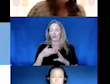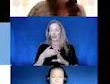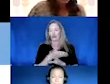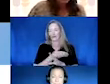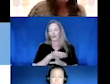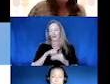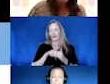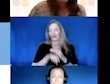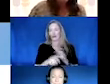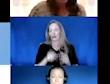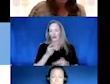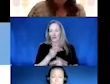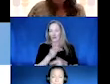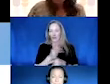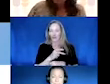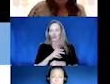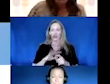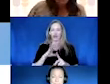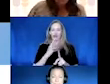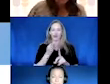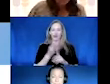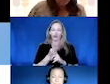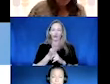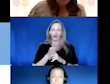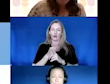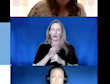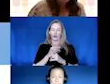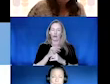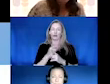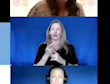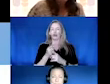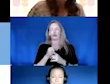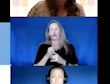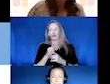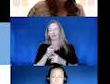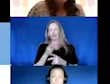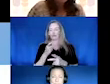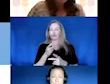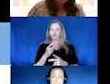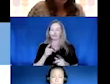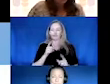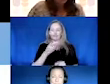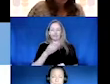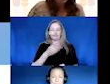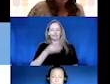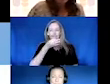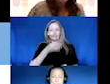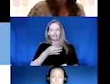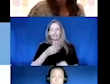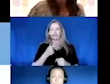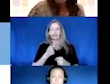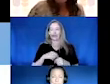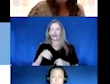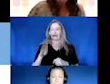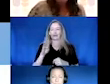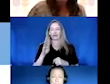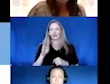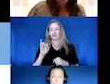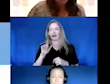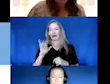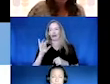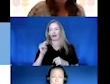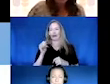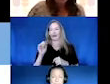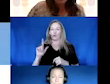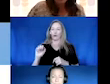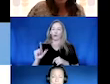the region's trusted federally qualified health center, such as ourselves. Reduction in overall expenses